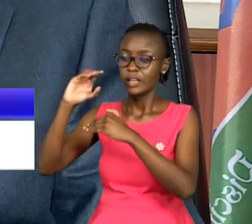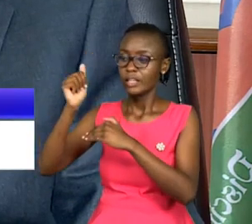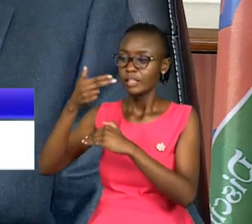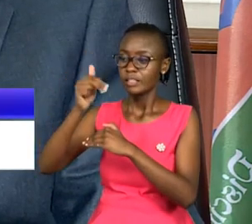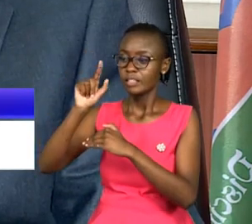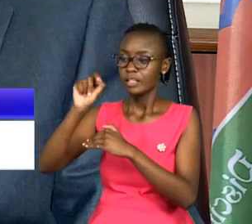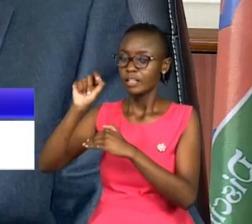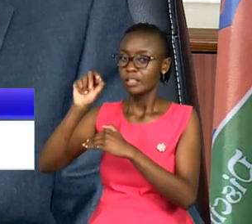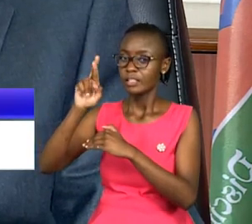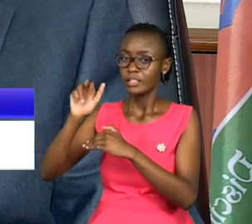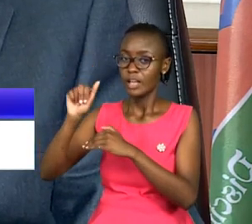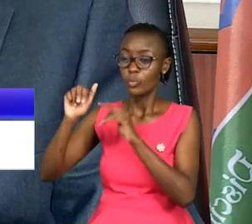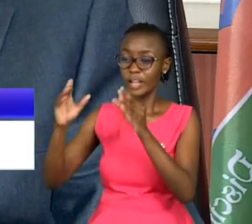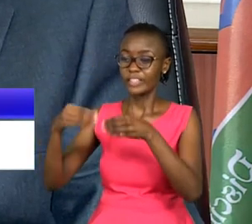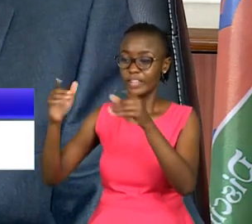awarded in